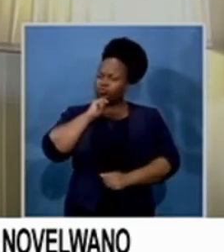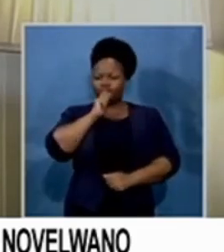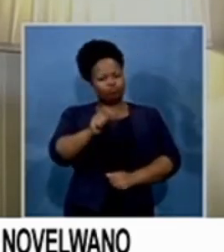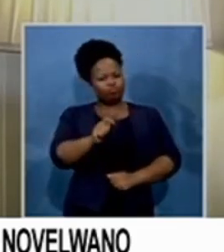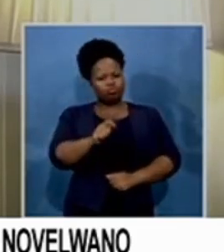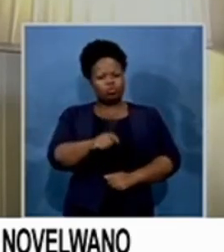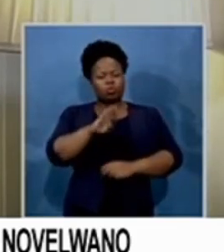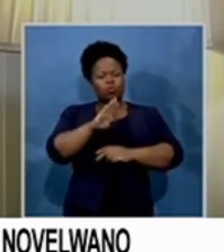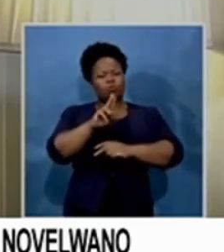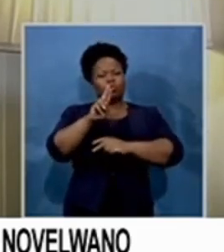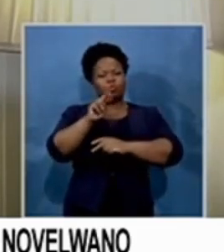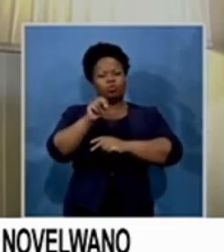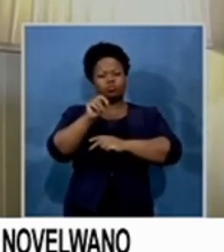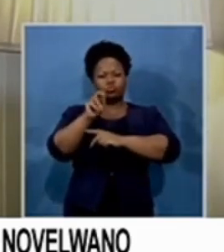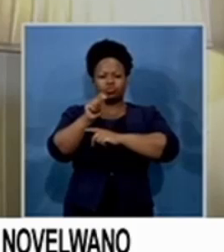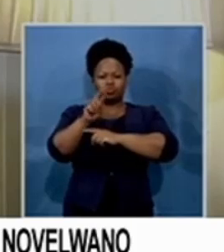of Ubuntu.